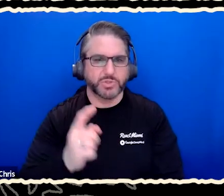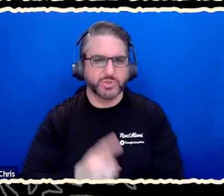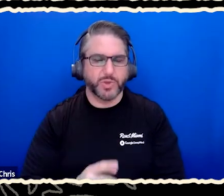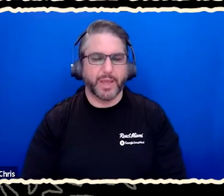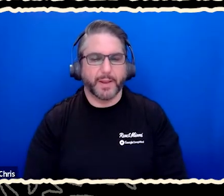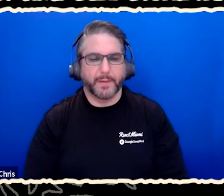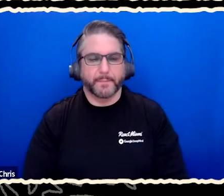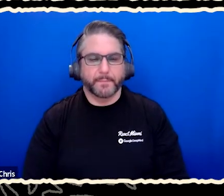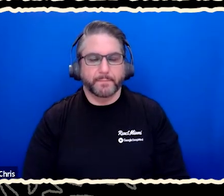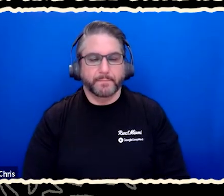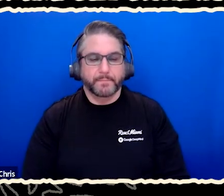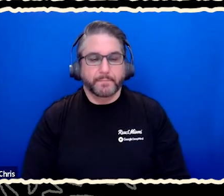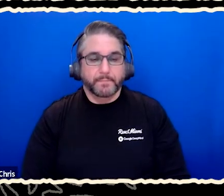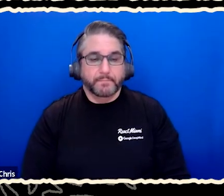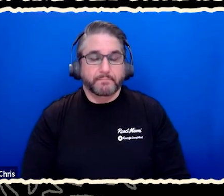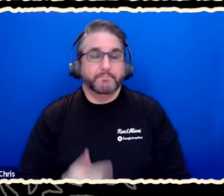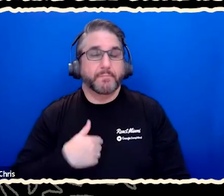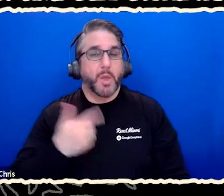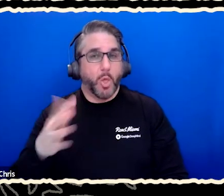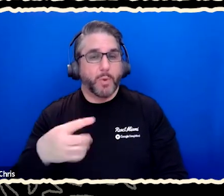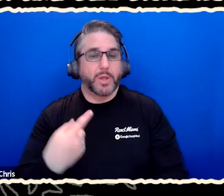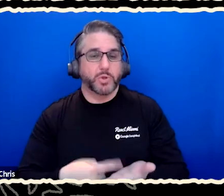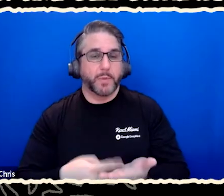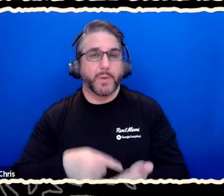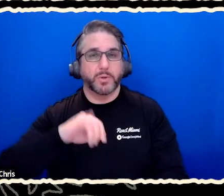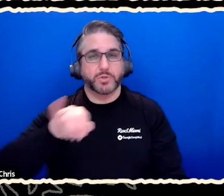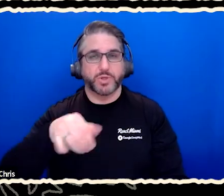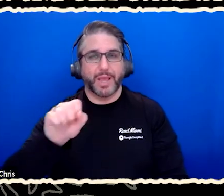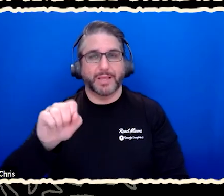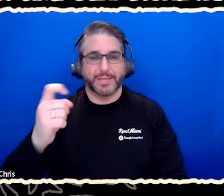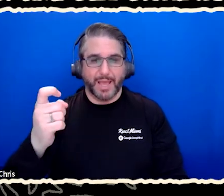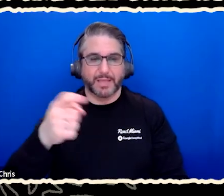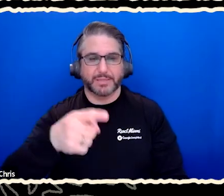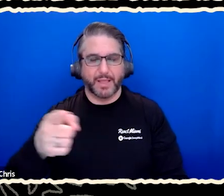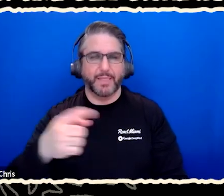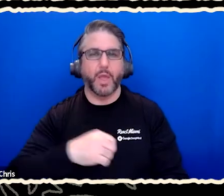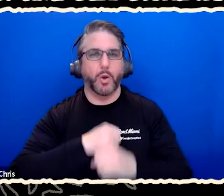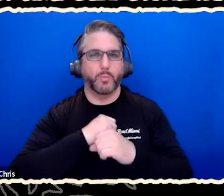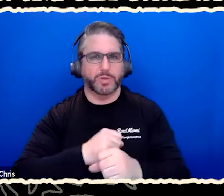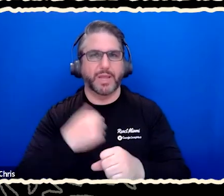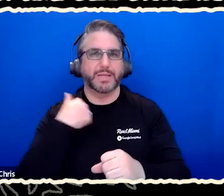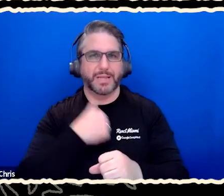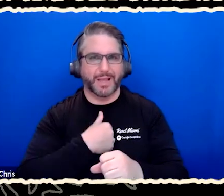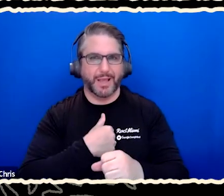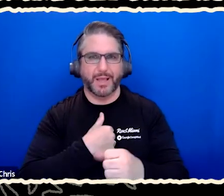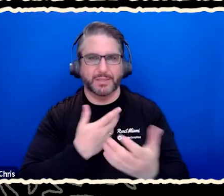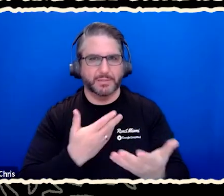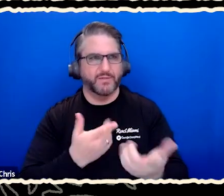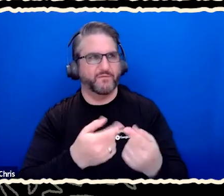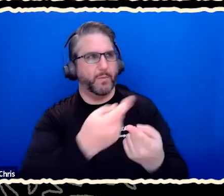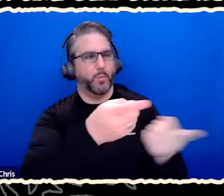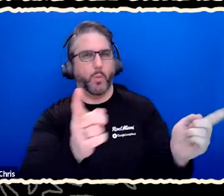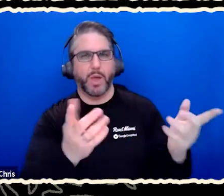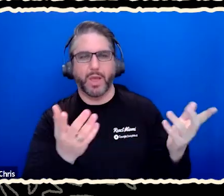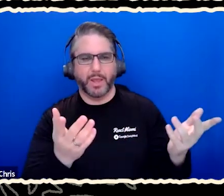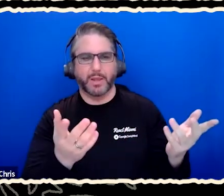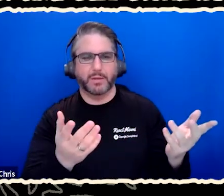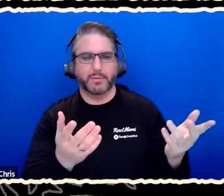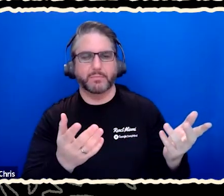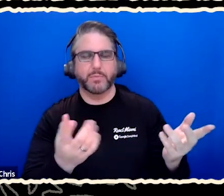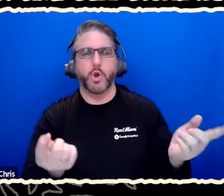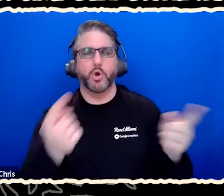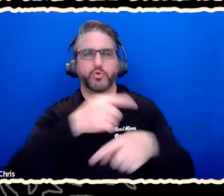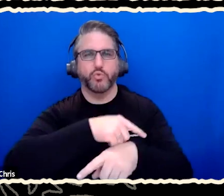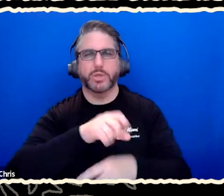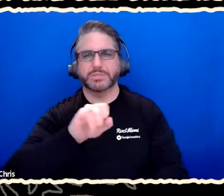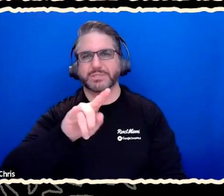So I already touched a little bit on JSX because they are protecting us against cross-site scripting, which